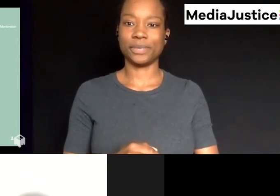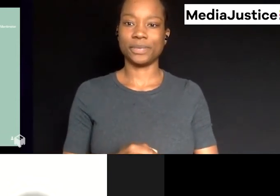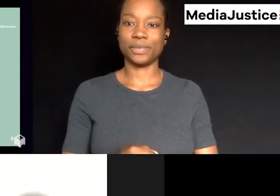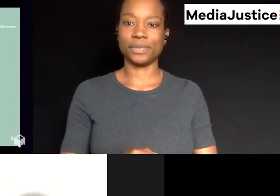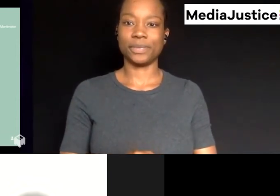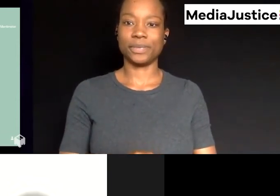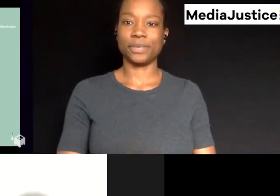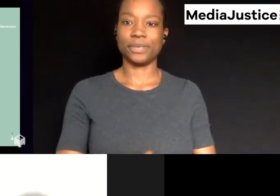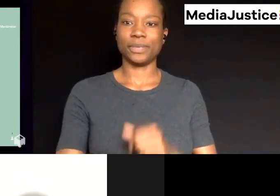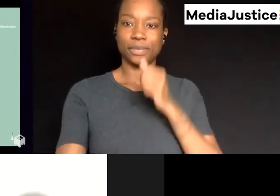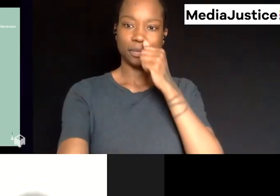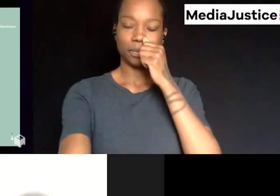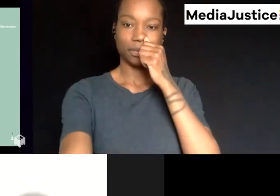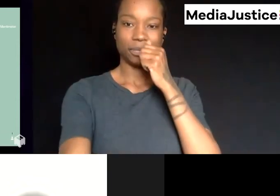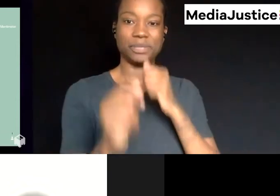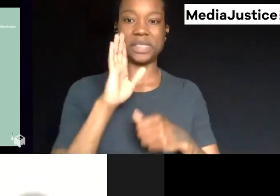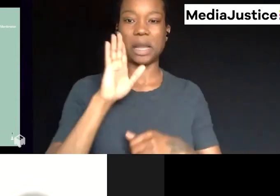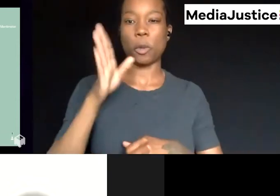And I'll take a pause.